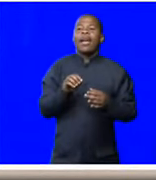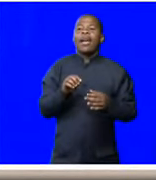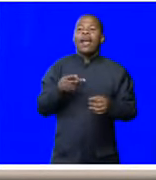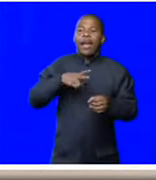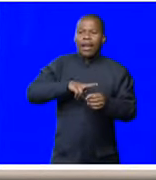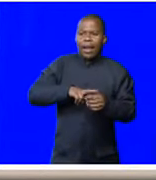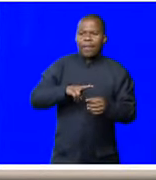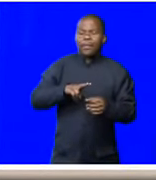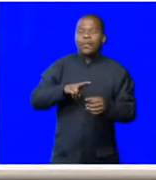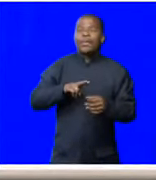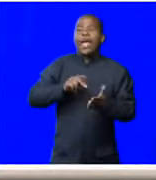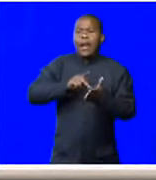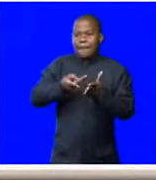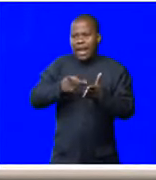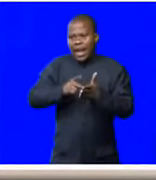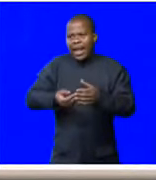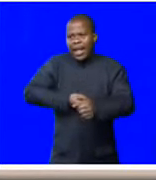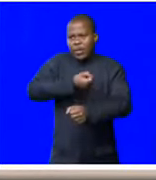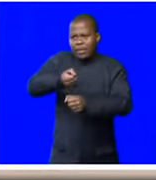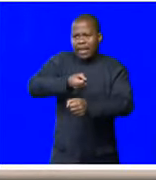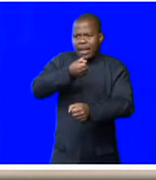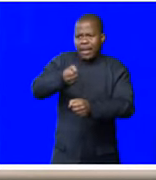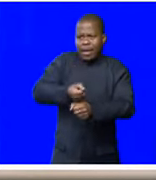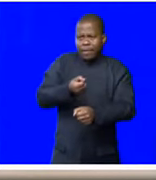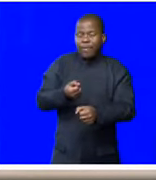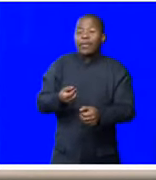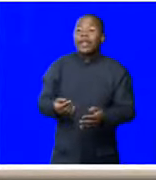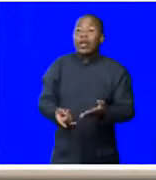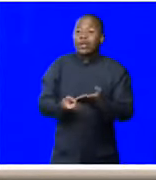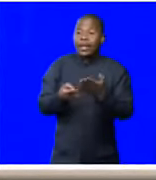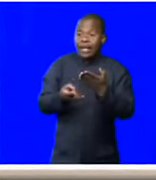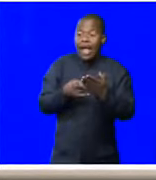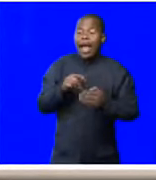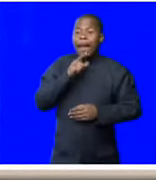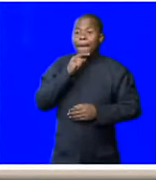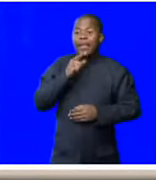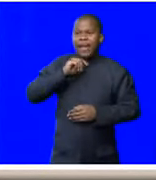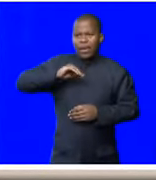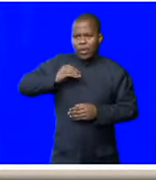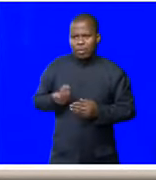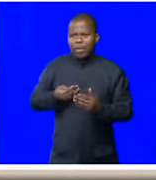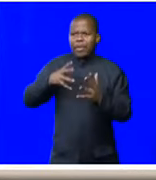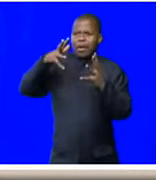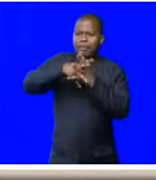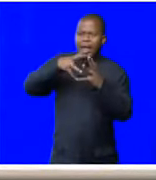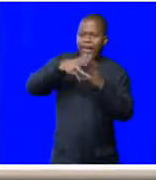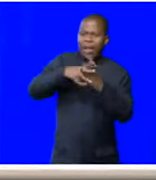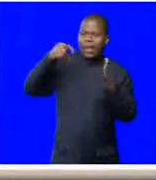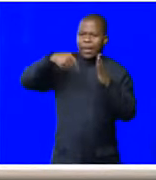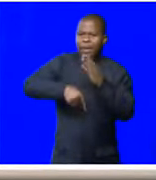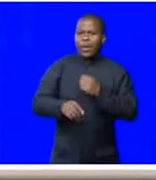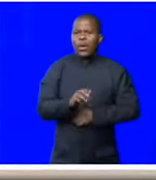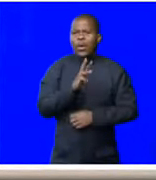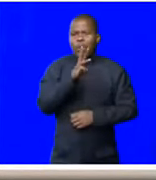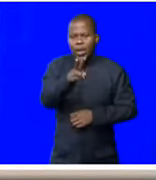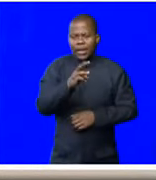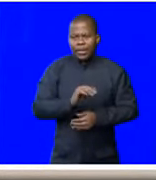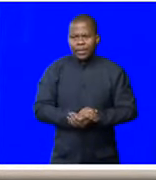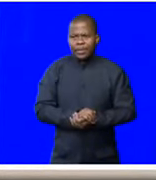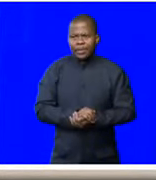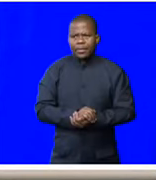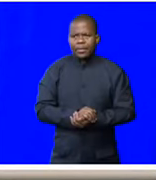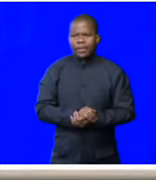Strategic Development Plan. These recognize the prevention and reduction of GBV as a catalyst